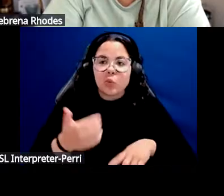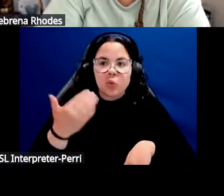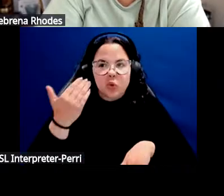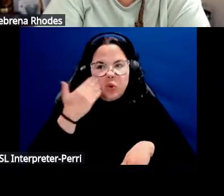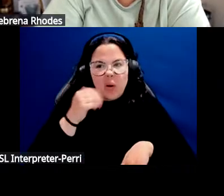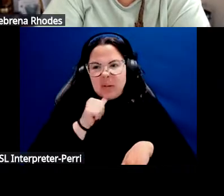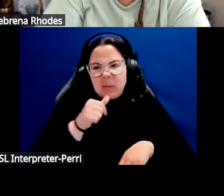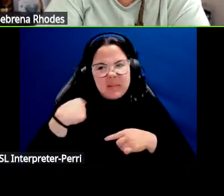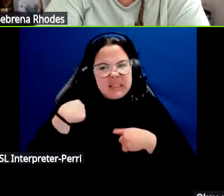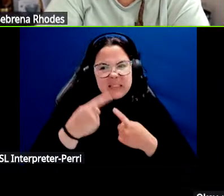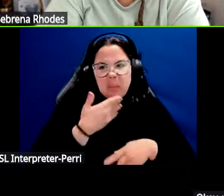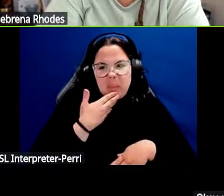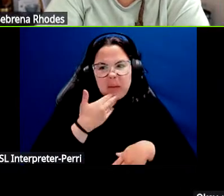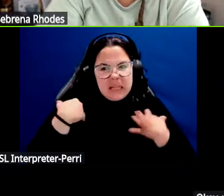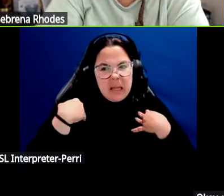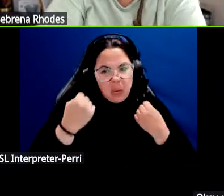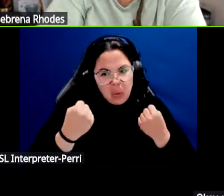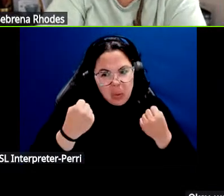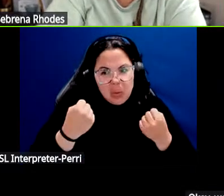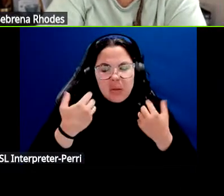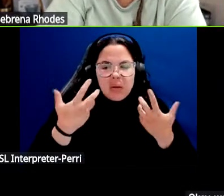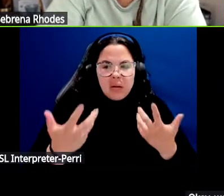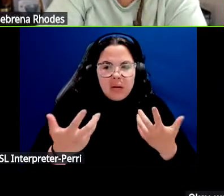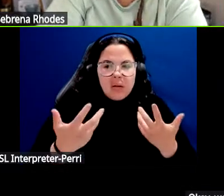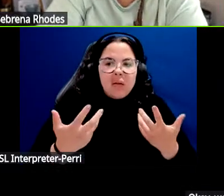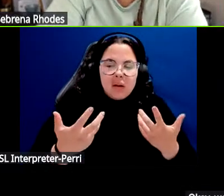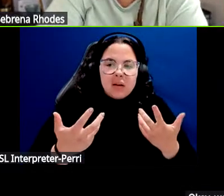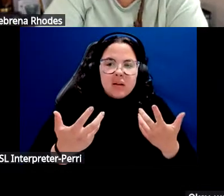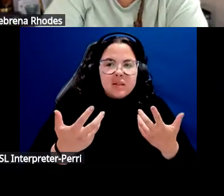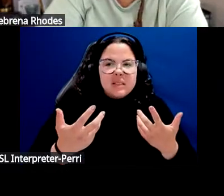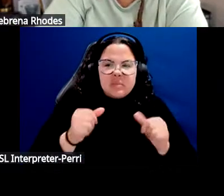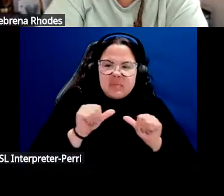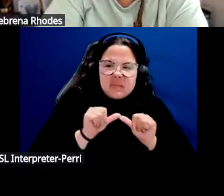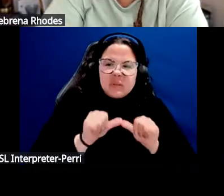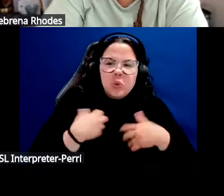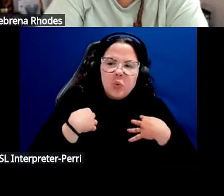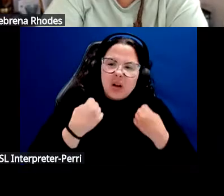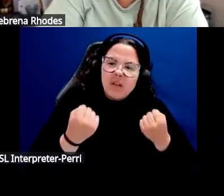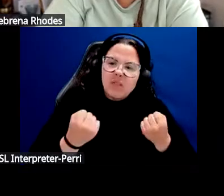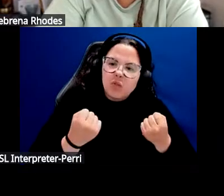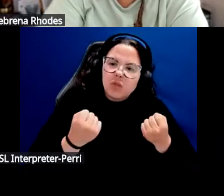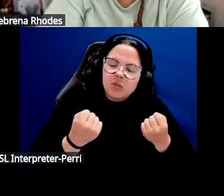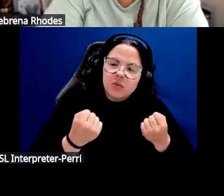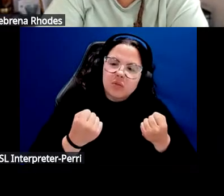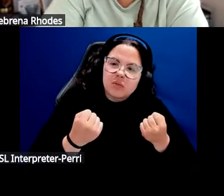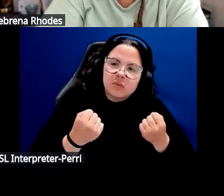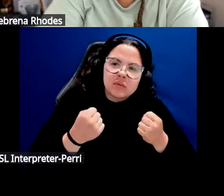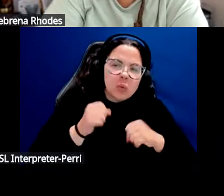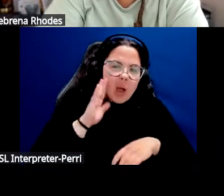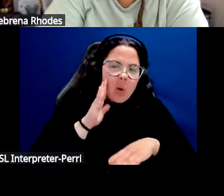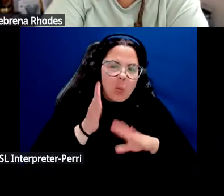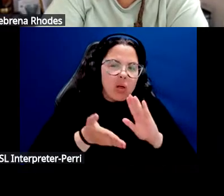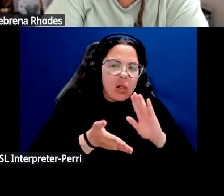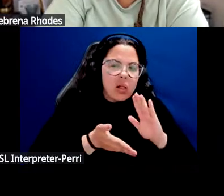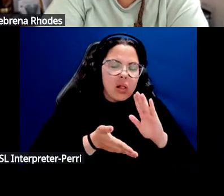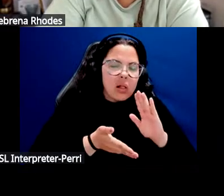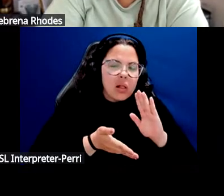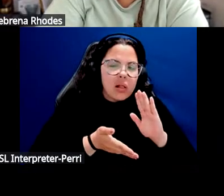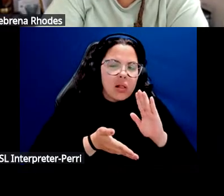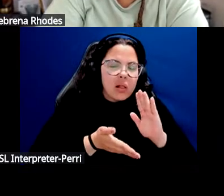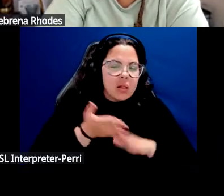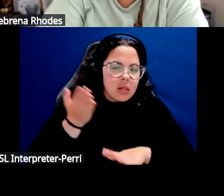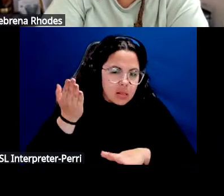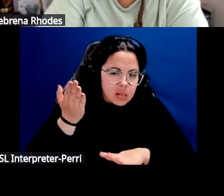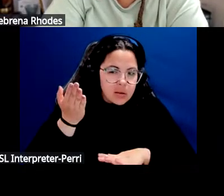of health, so I know. uh, Yeah. I'm still recovering. Okay. So I'm going to step